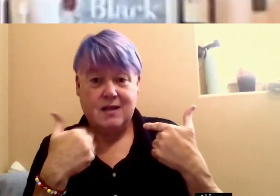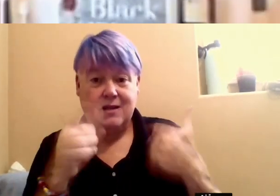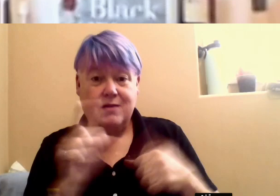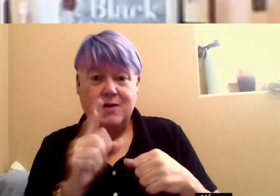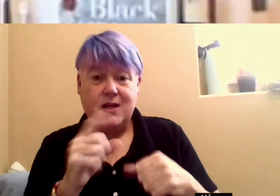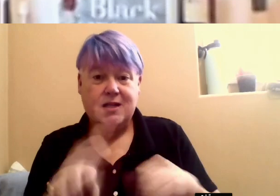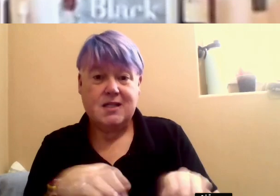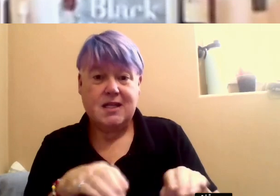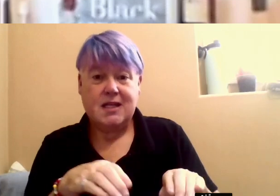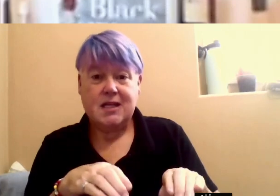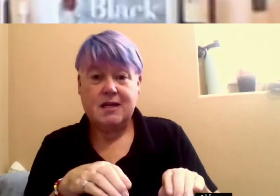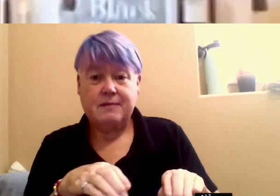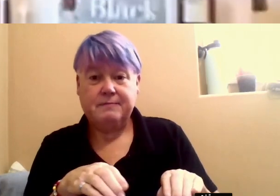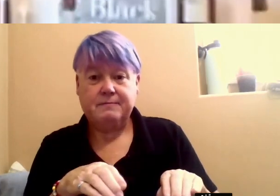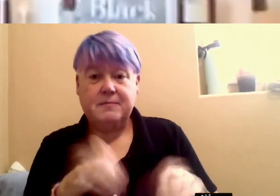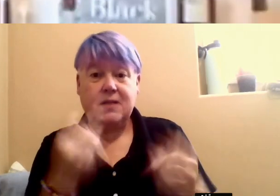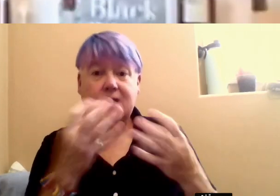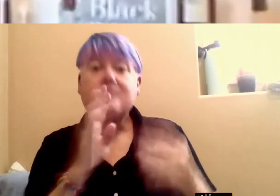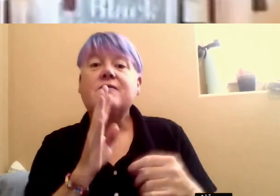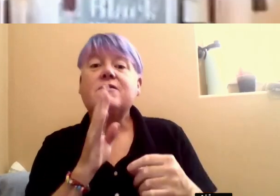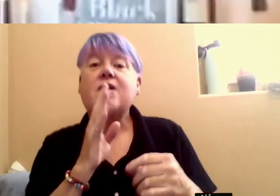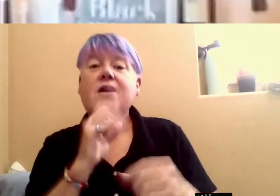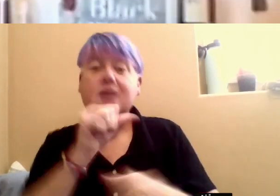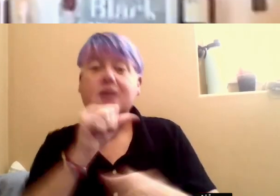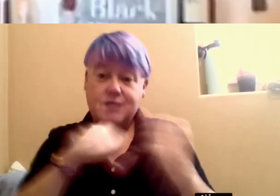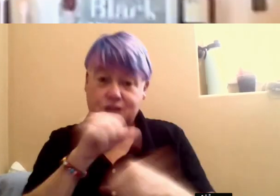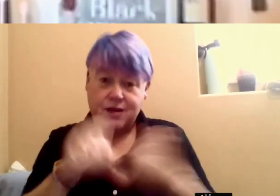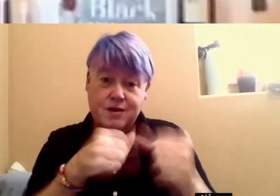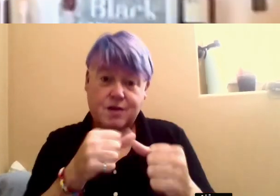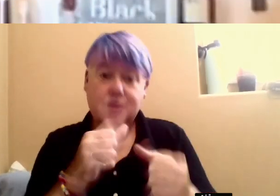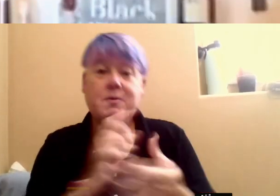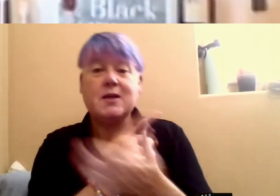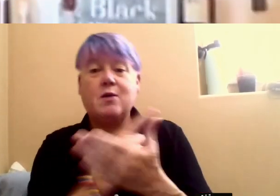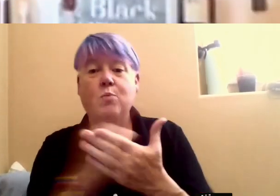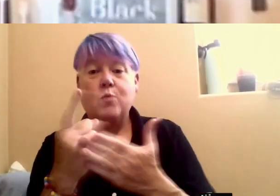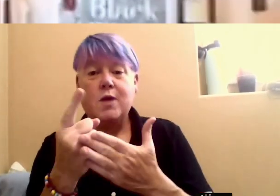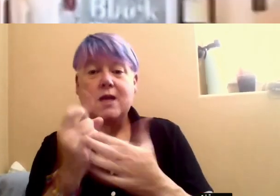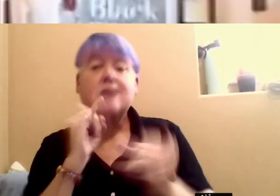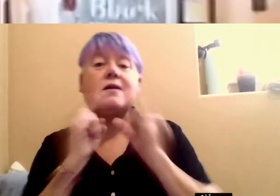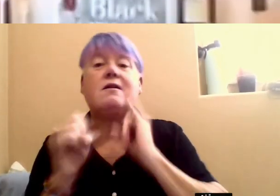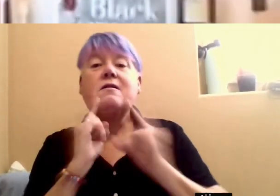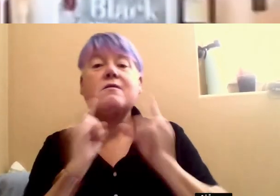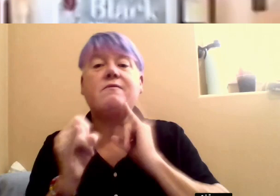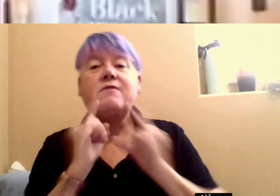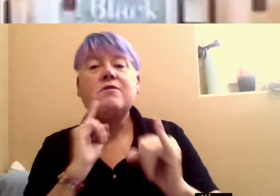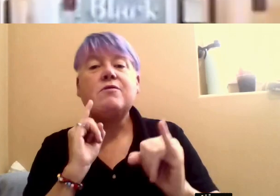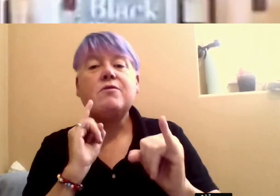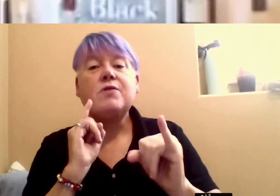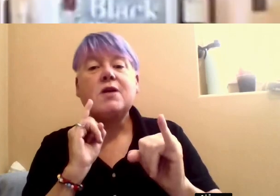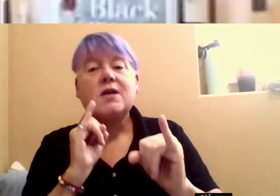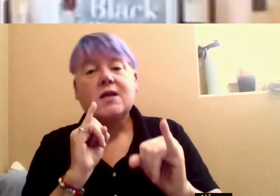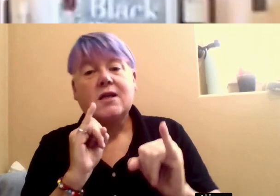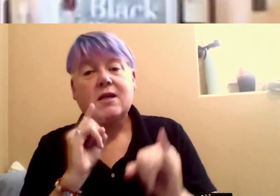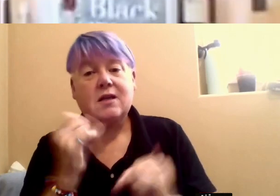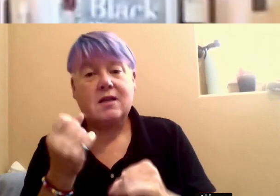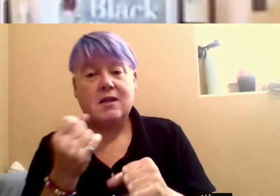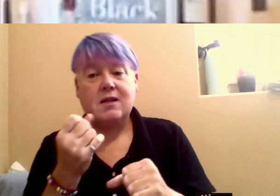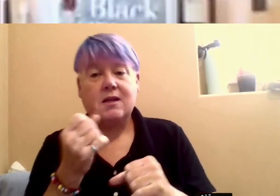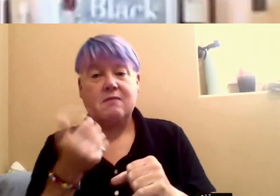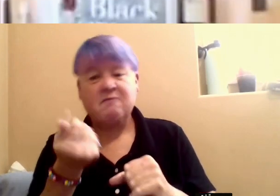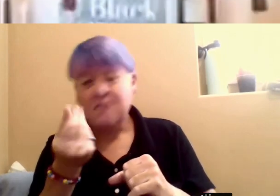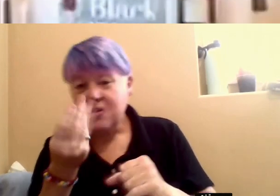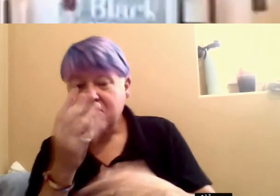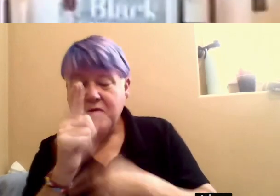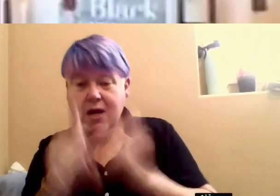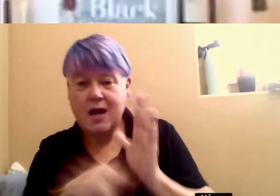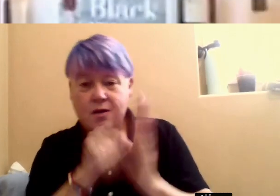of talking with each other. We spent a week together just interviewing, about a couple hours a day. And that